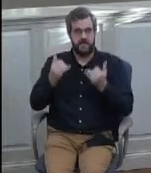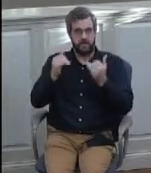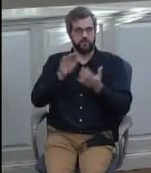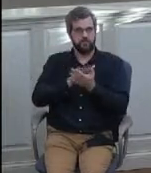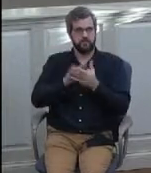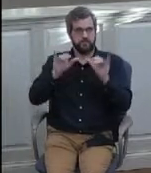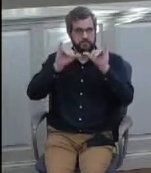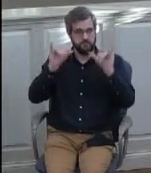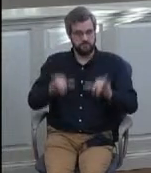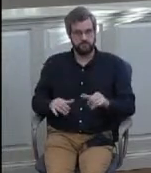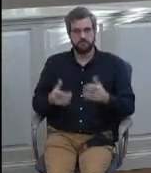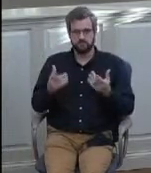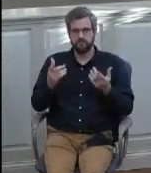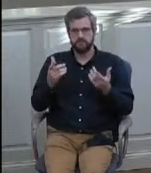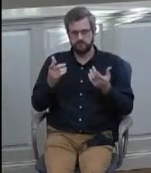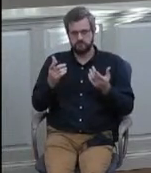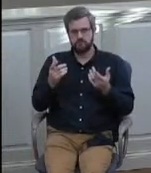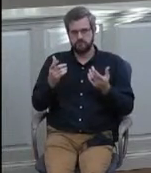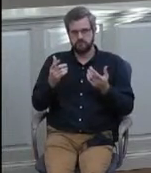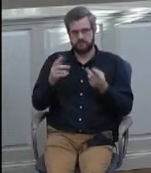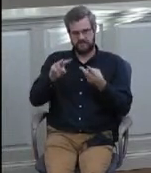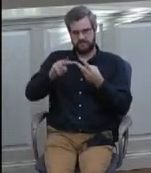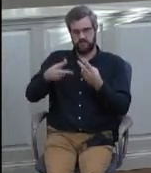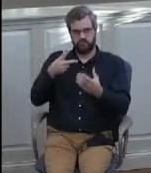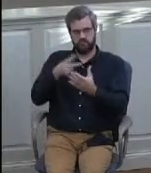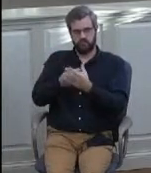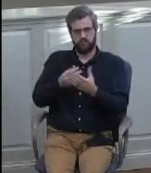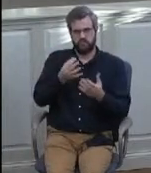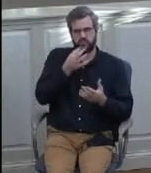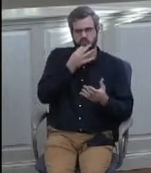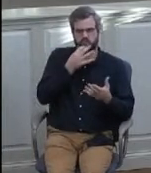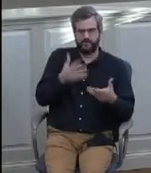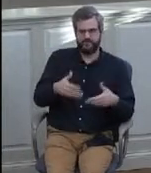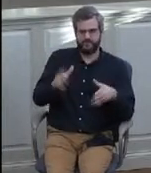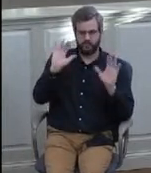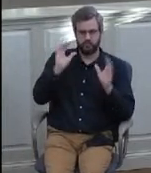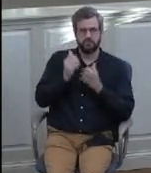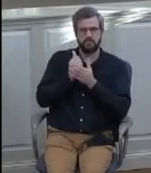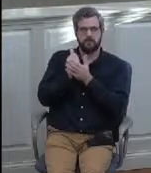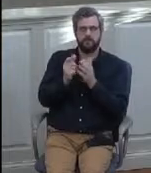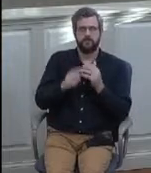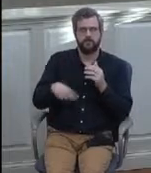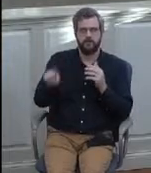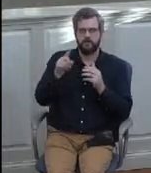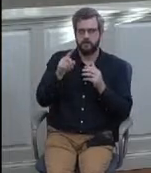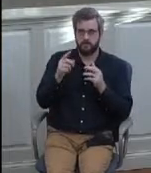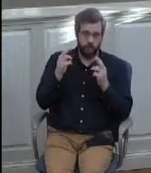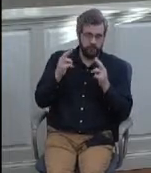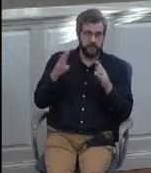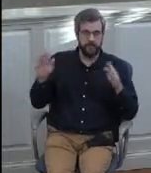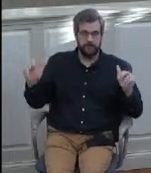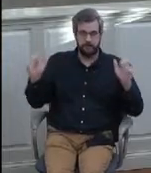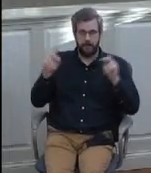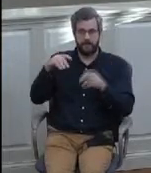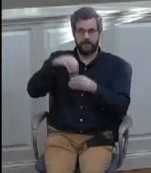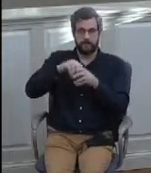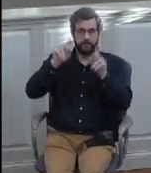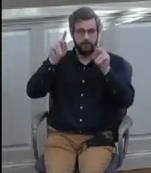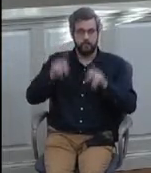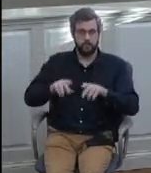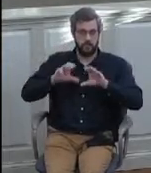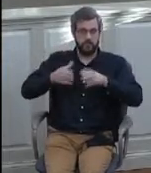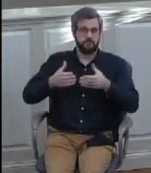where they will have that second dose, and that will help them, hopefully, as they return back in person when